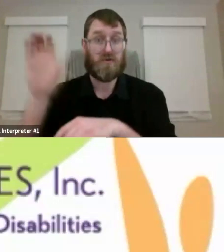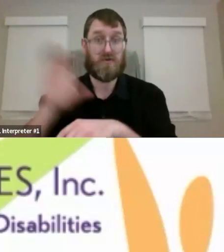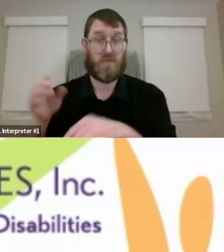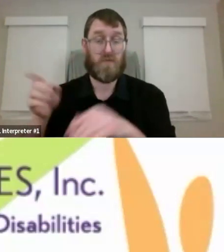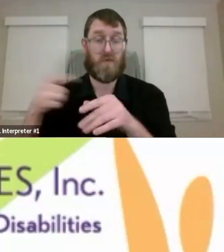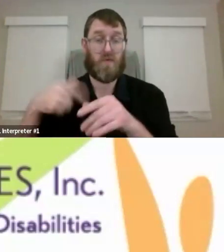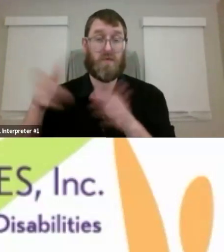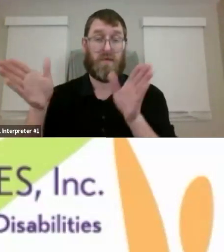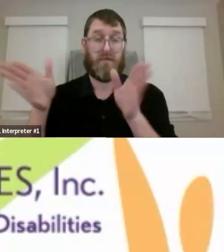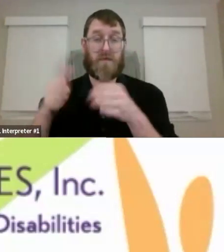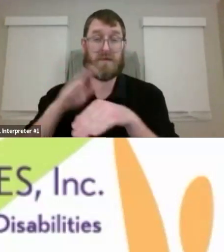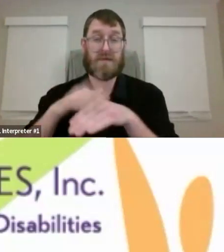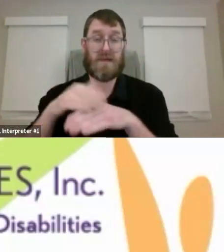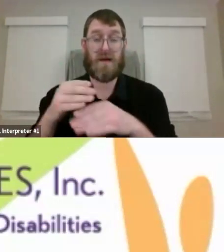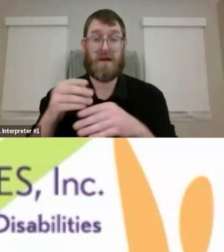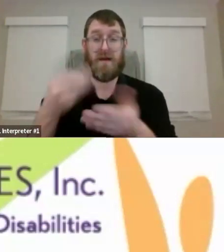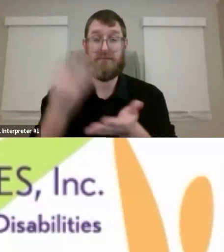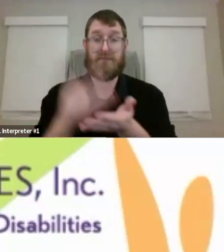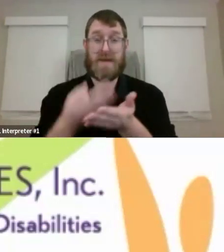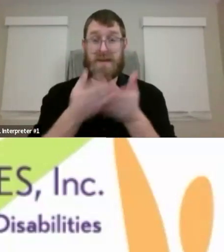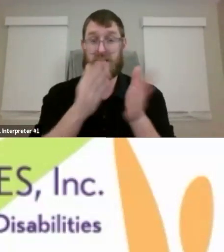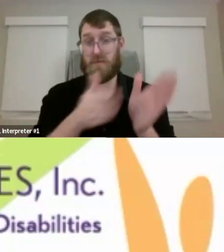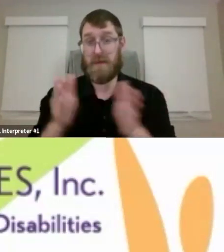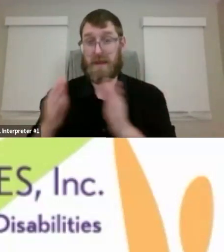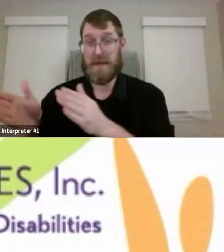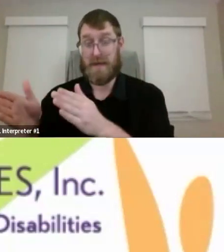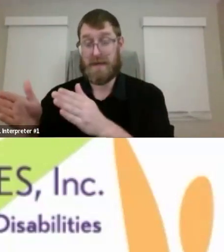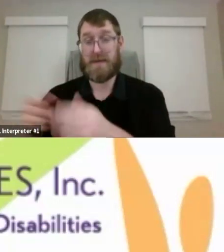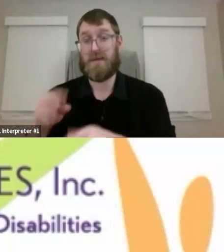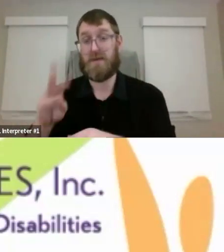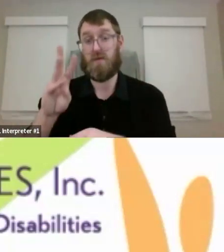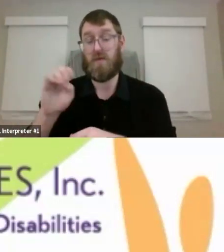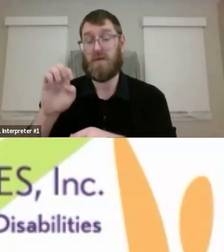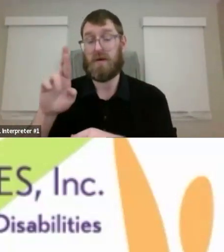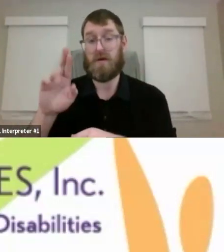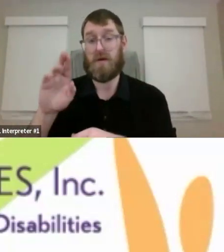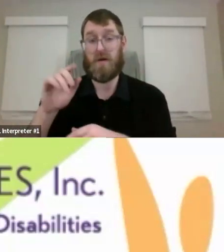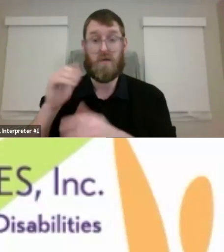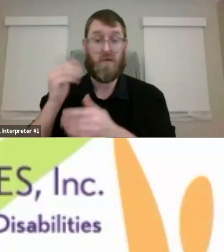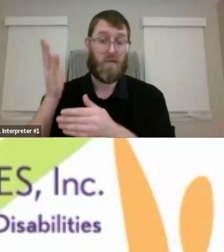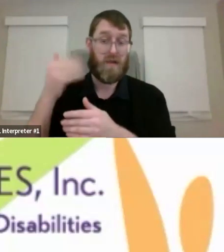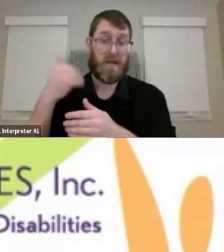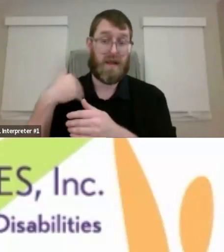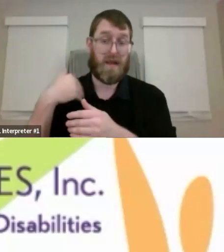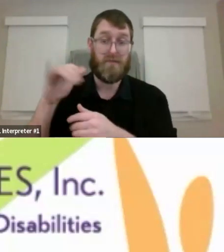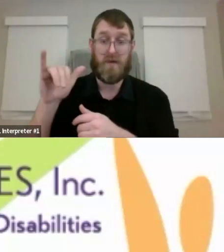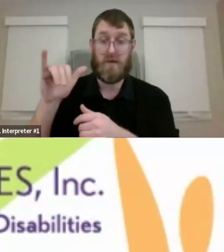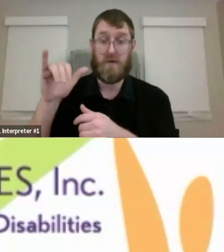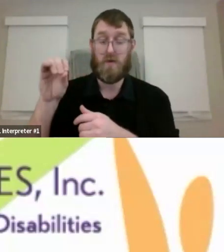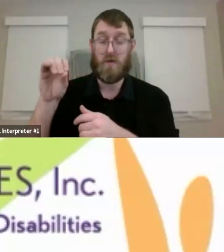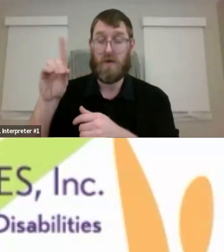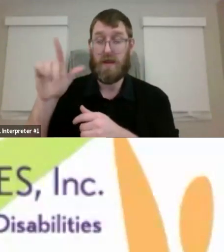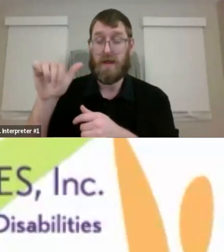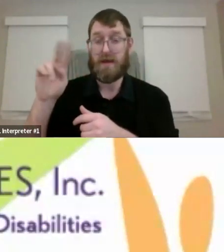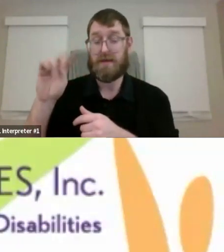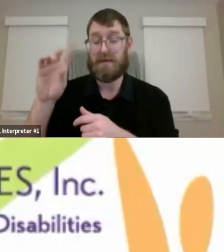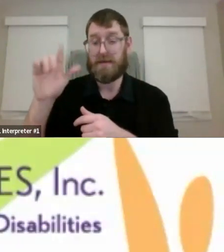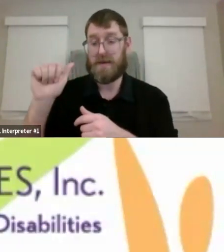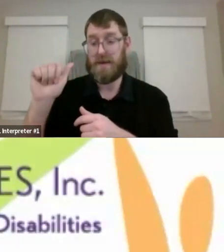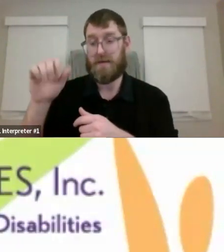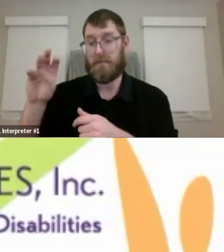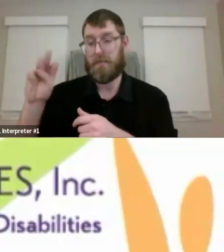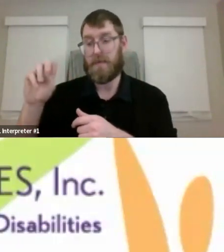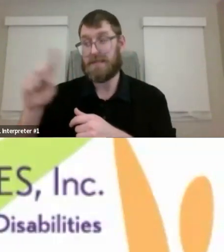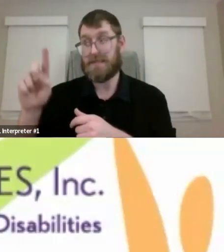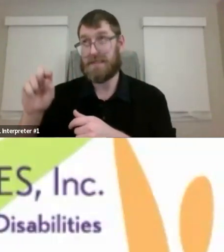planning, special needs trust, and ABLE account. The webinar will feature Yolanda Mazik, CEO, Shared Horizons, Inc., and